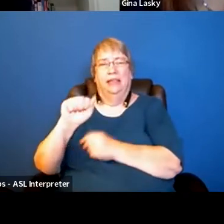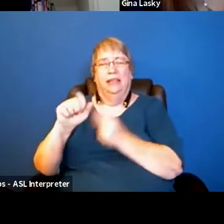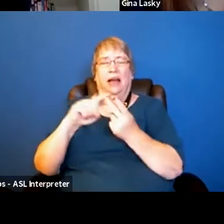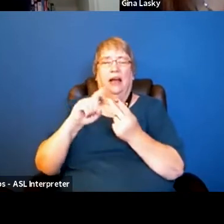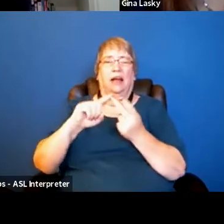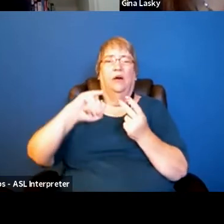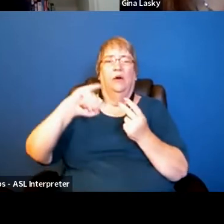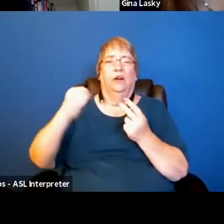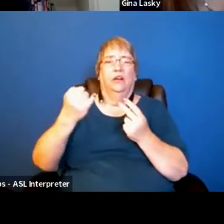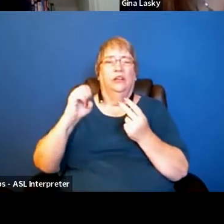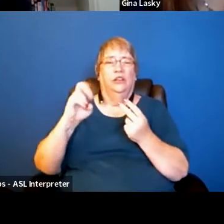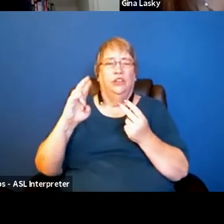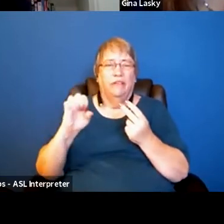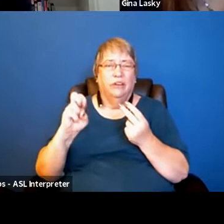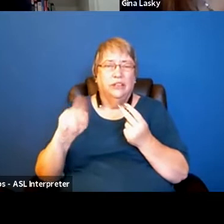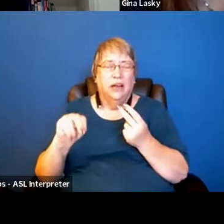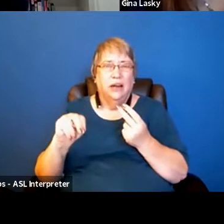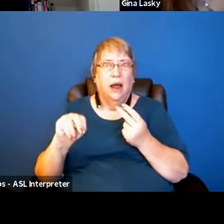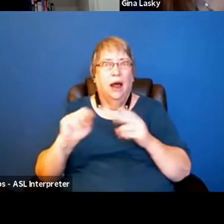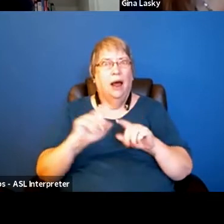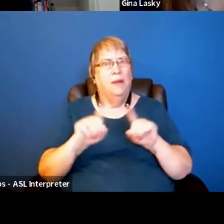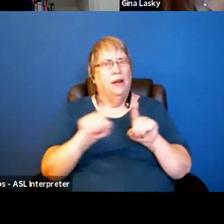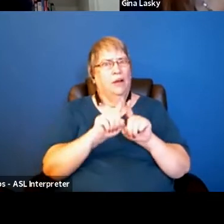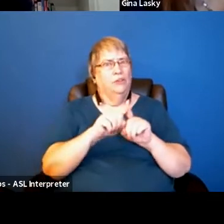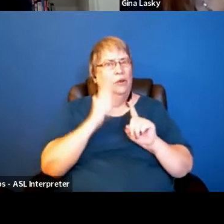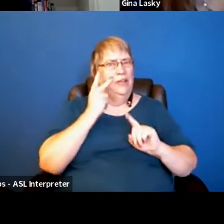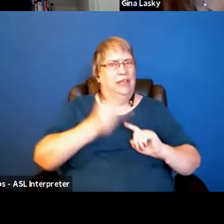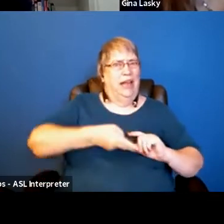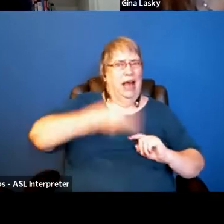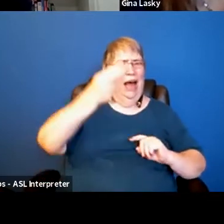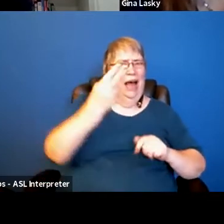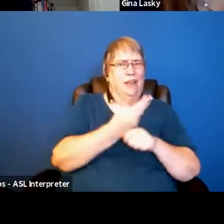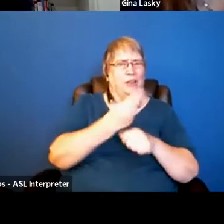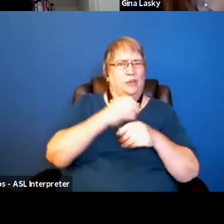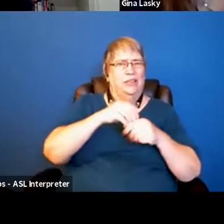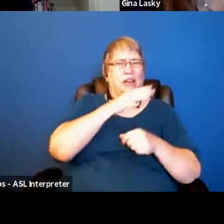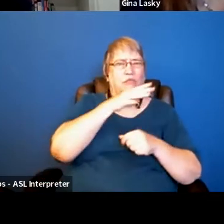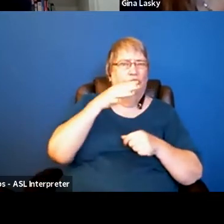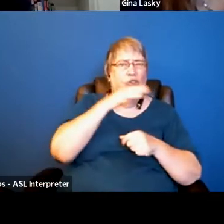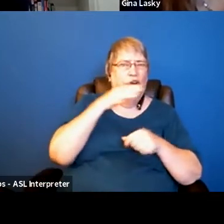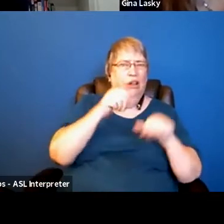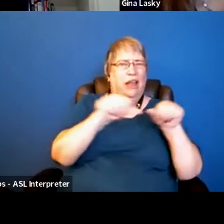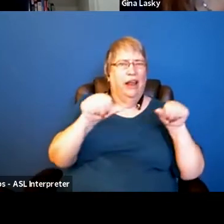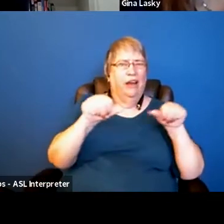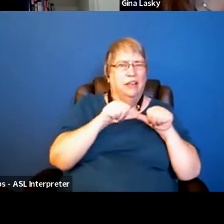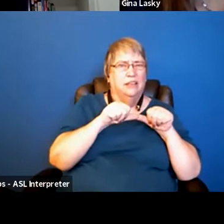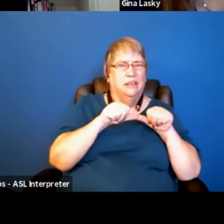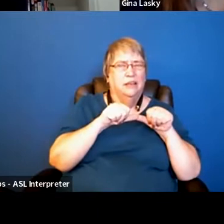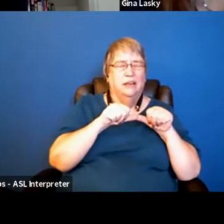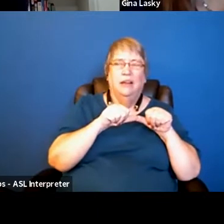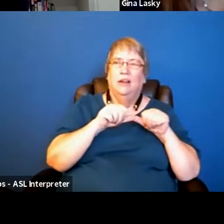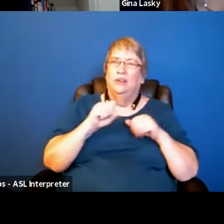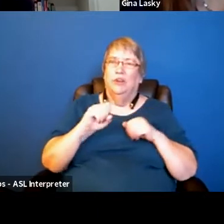Dearborn County, we also see high use of ED for behavioral health in rural and frontier regions, suggesting that simply